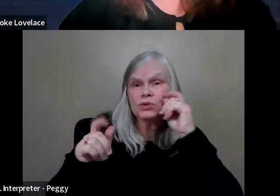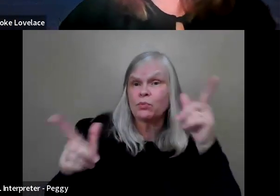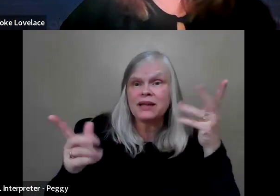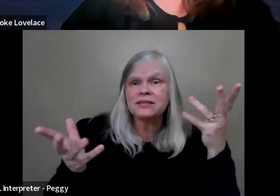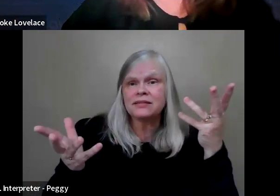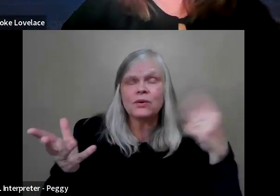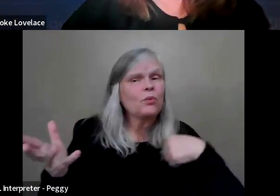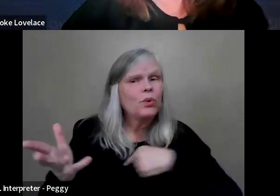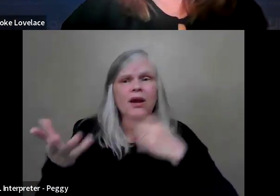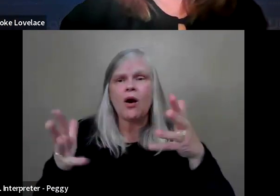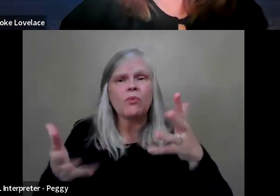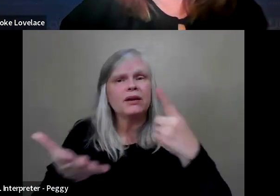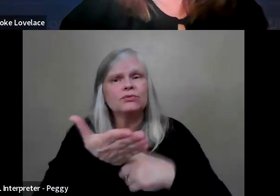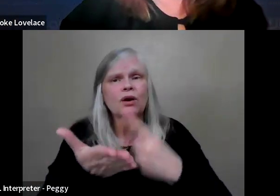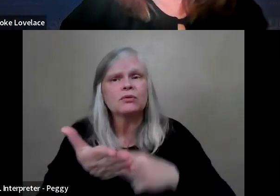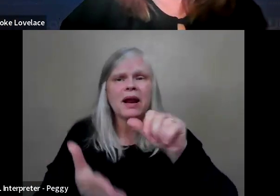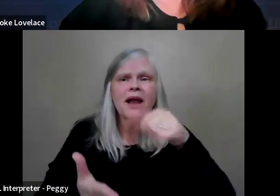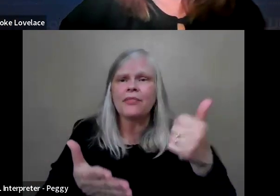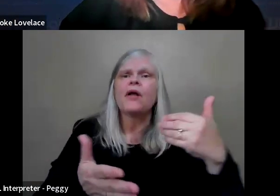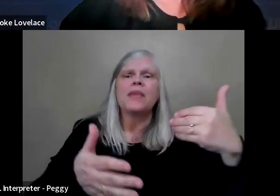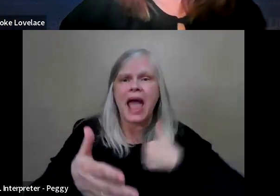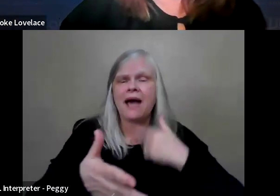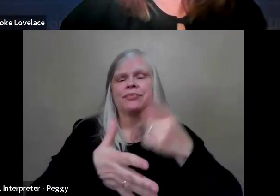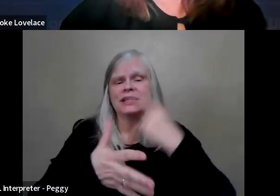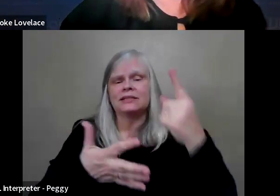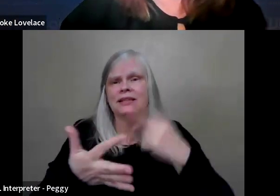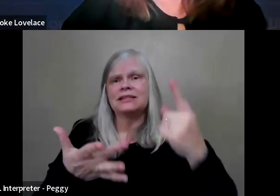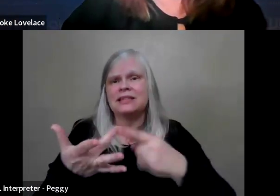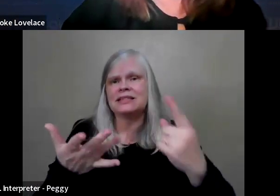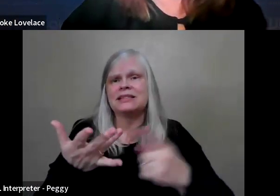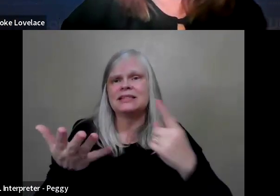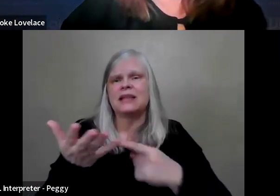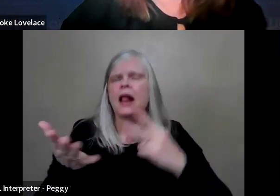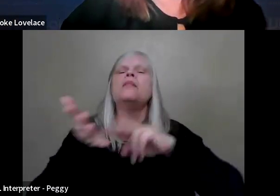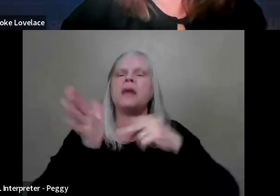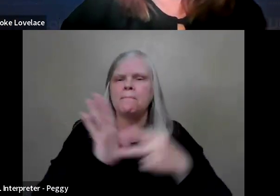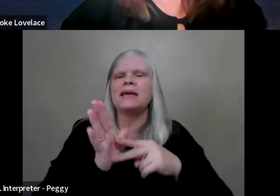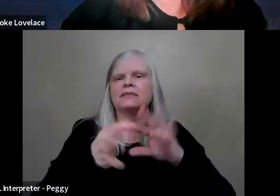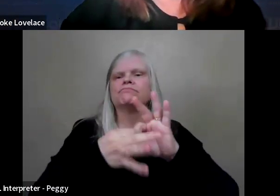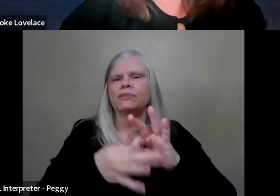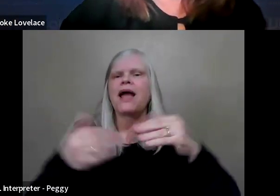we already talked about many other symptoms that are grouped within this term of dementia.